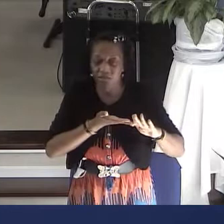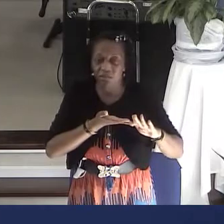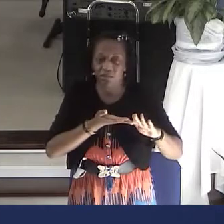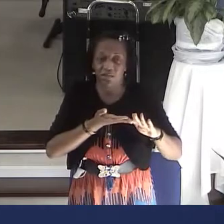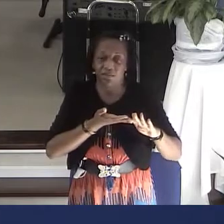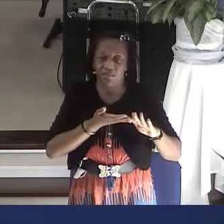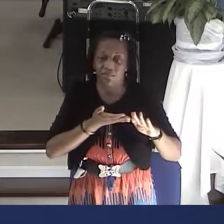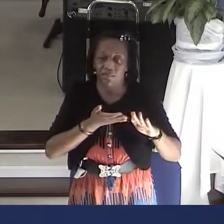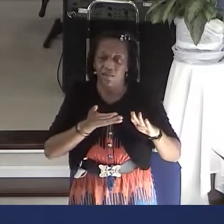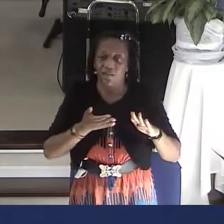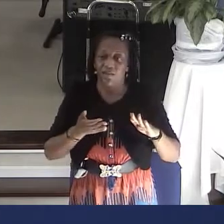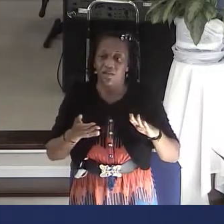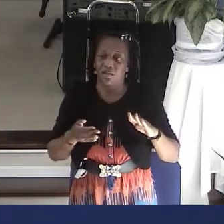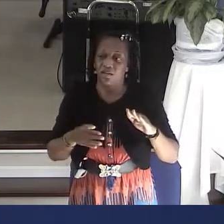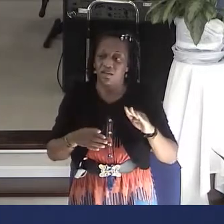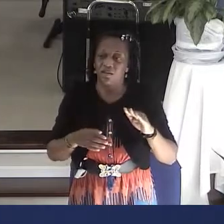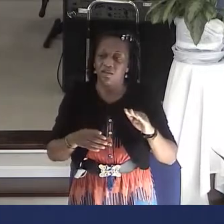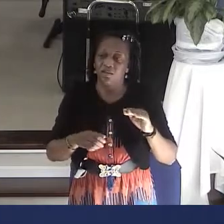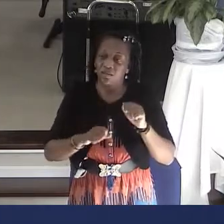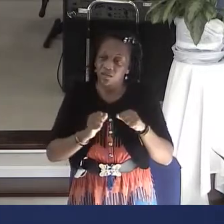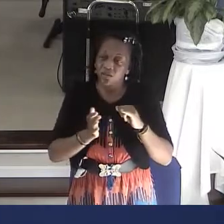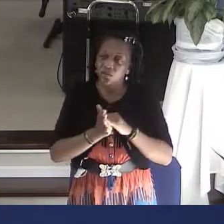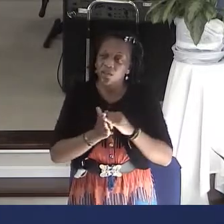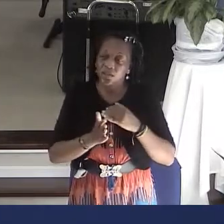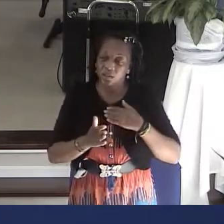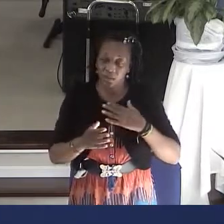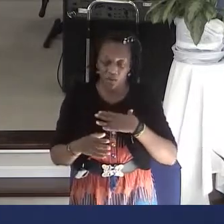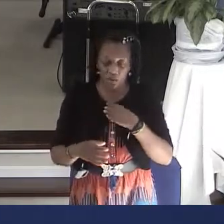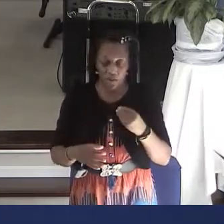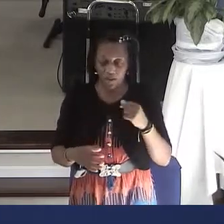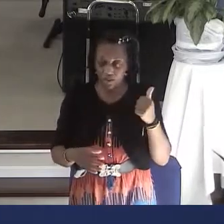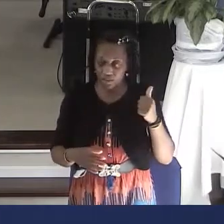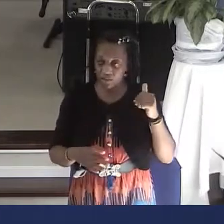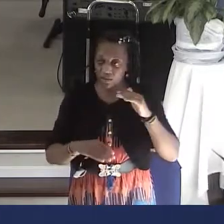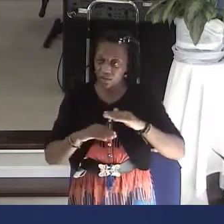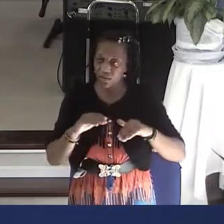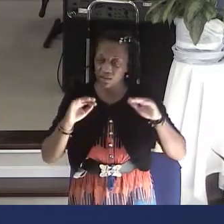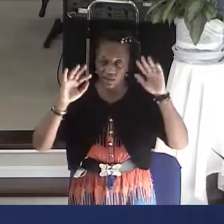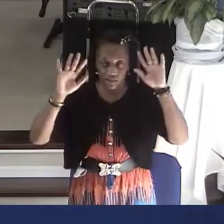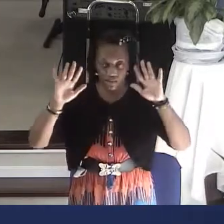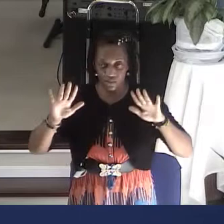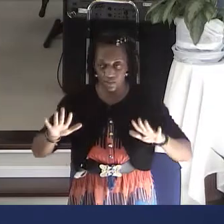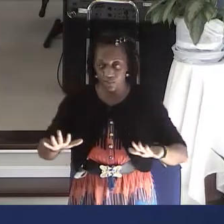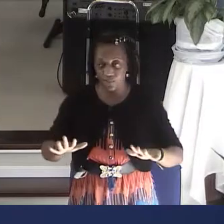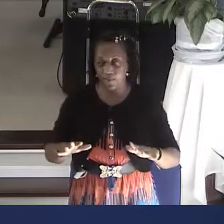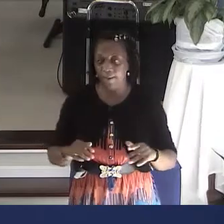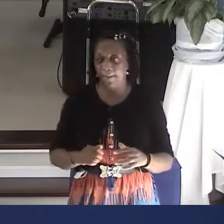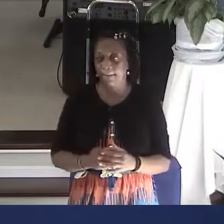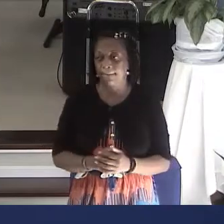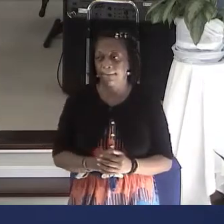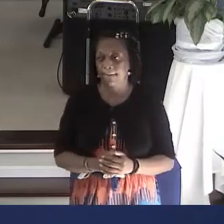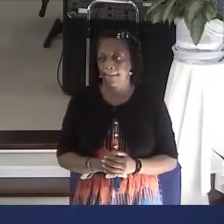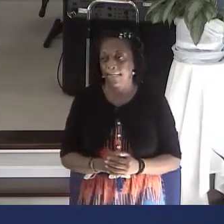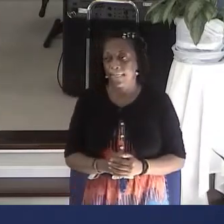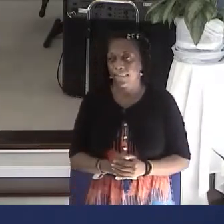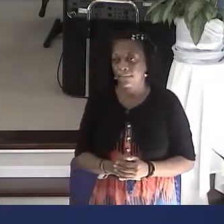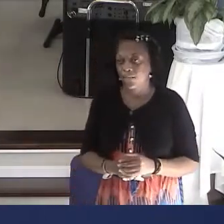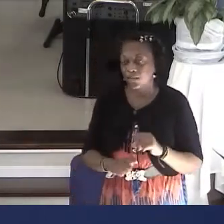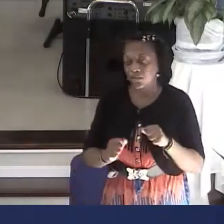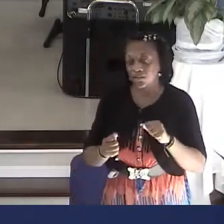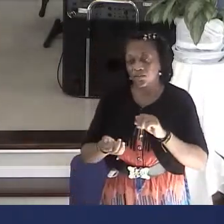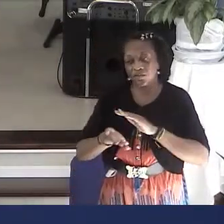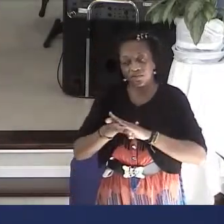than snow. So forgive us, O Lord. Please do not remember the sins of our